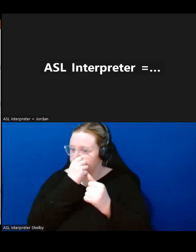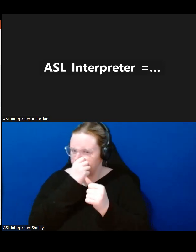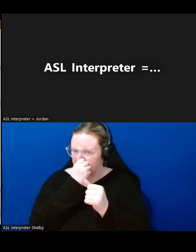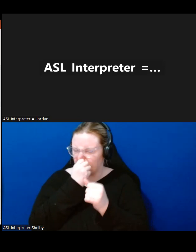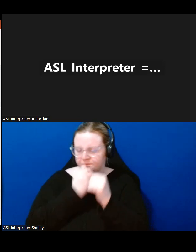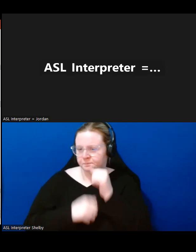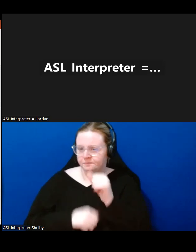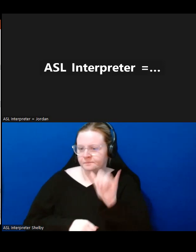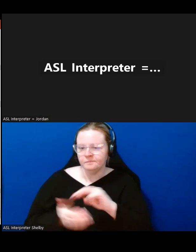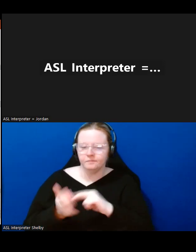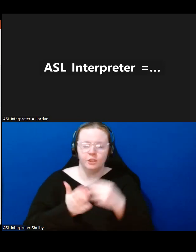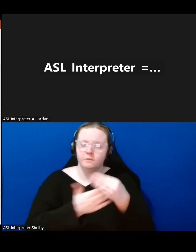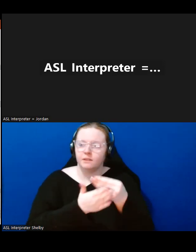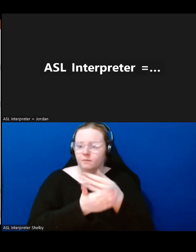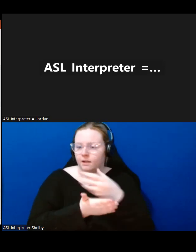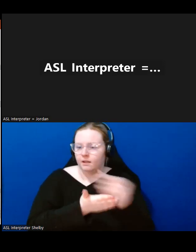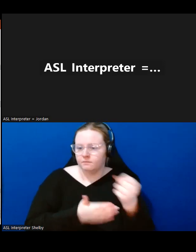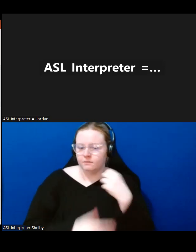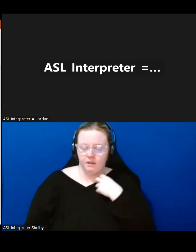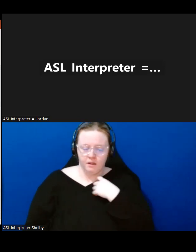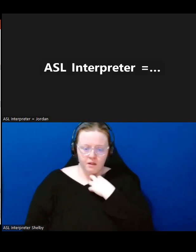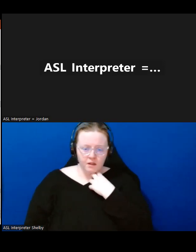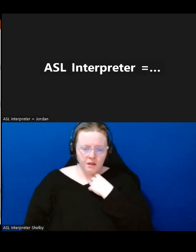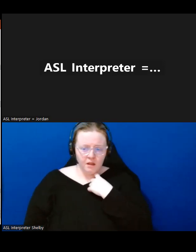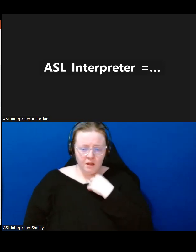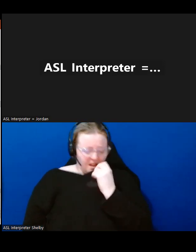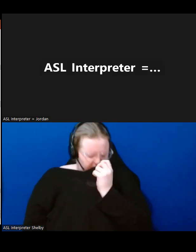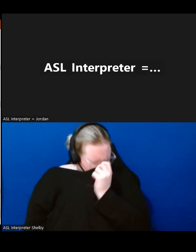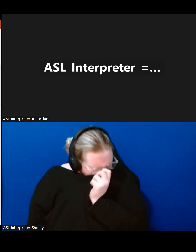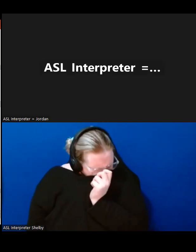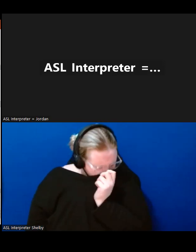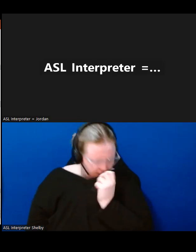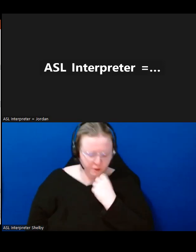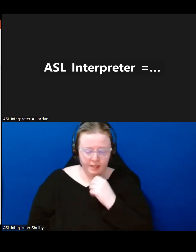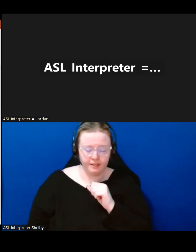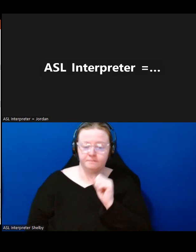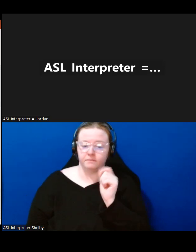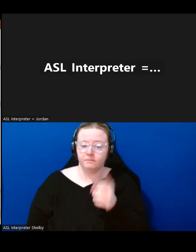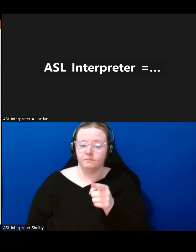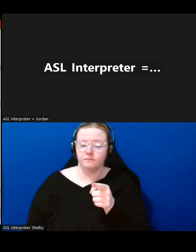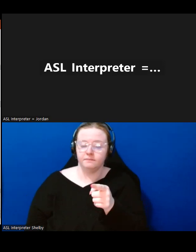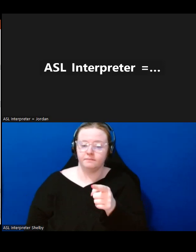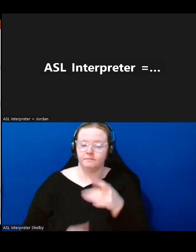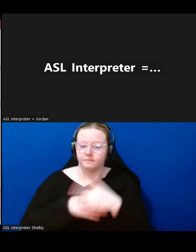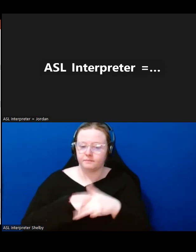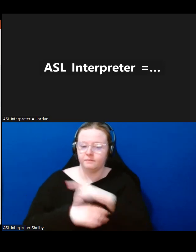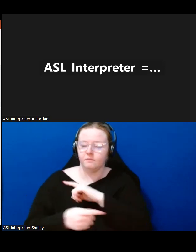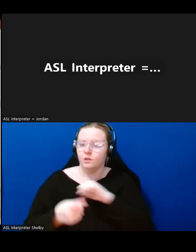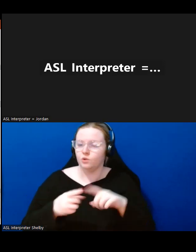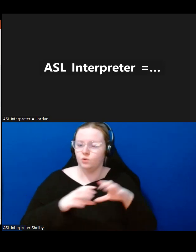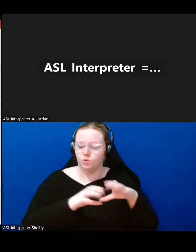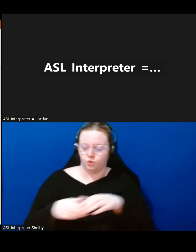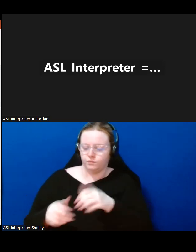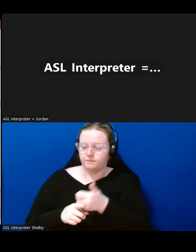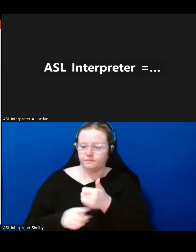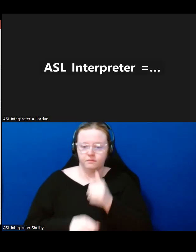happens. So it is open to our not-for-profit community group organizations. Individuals